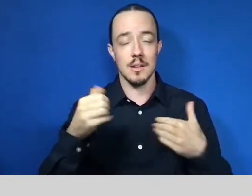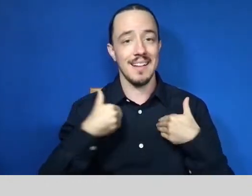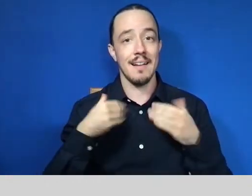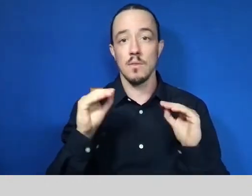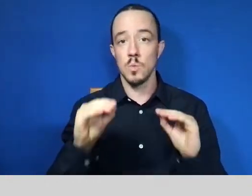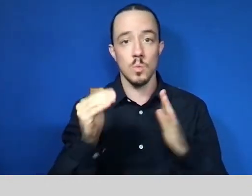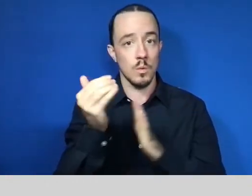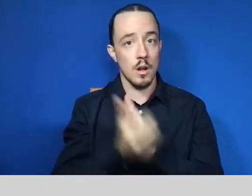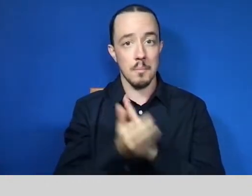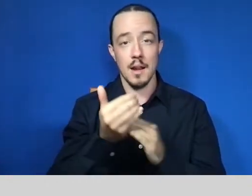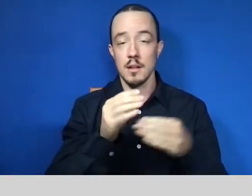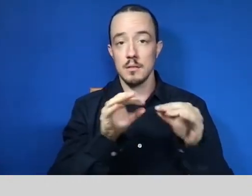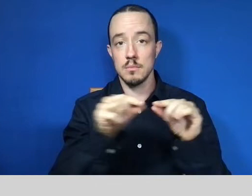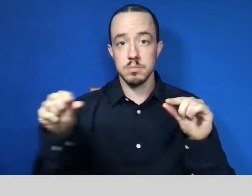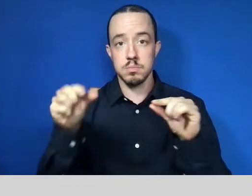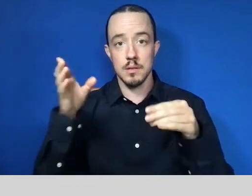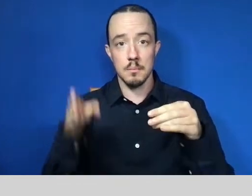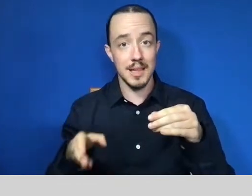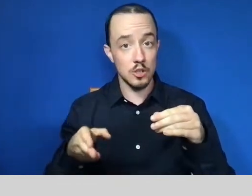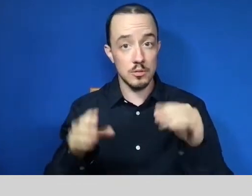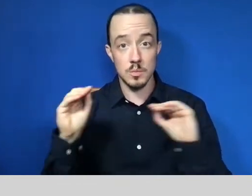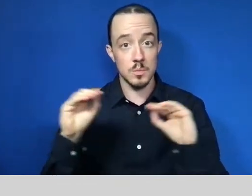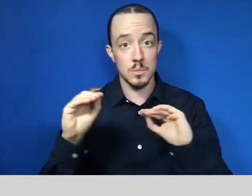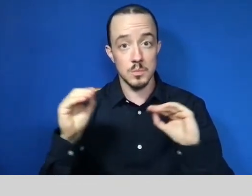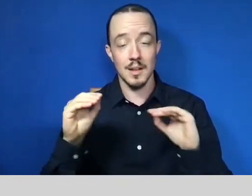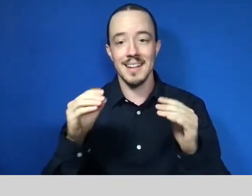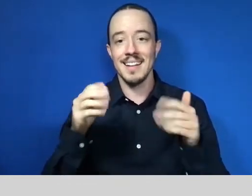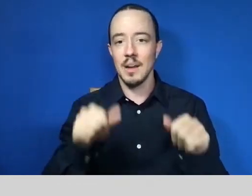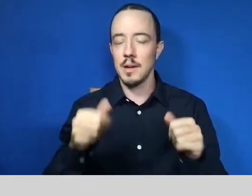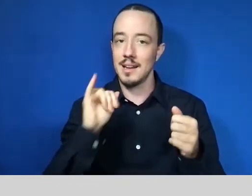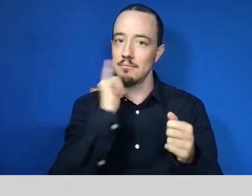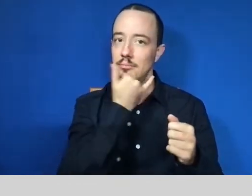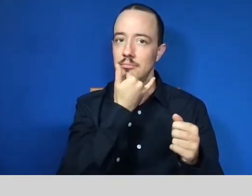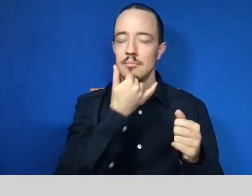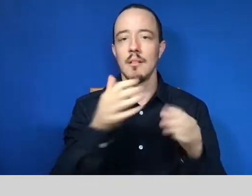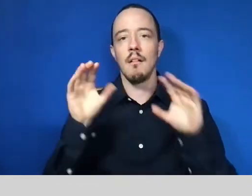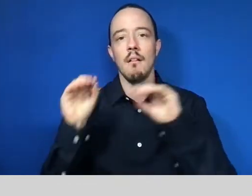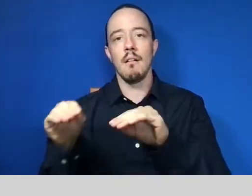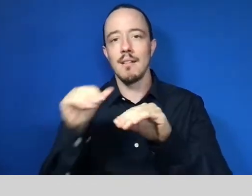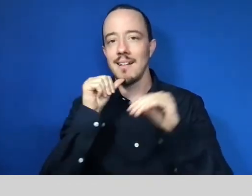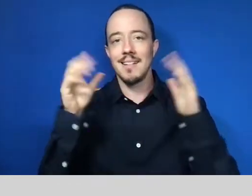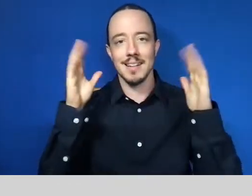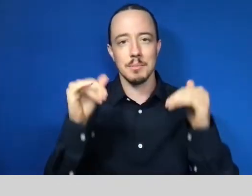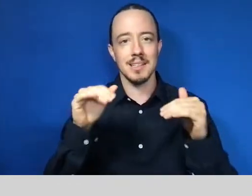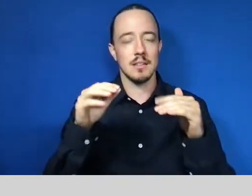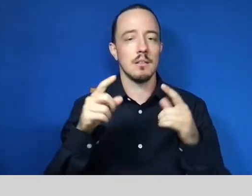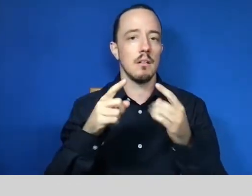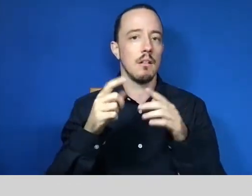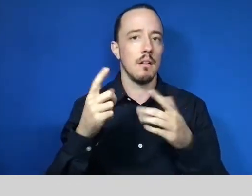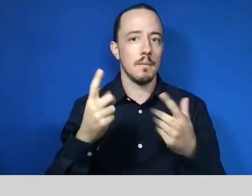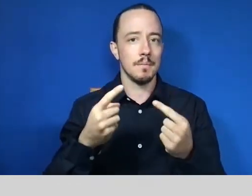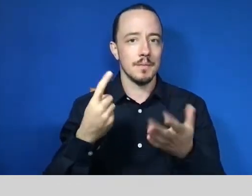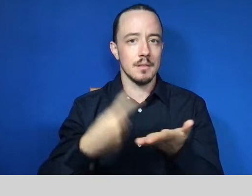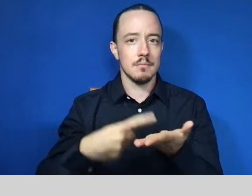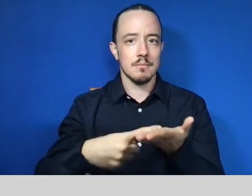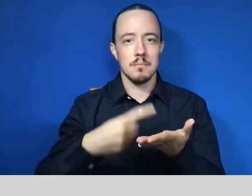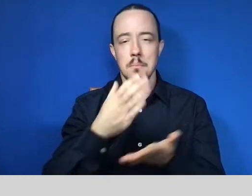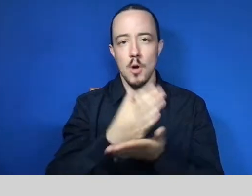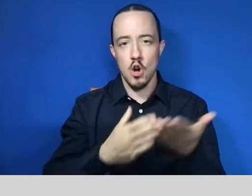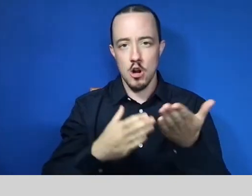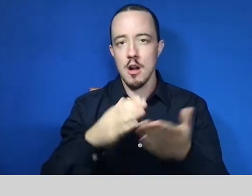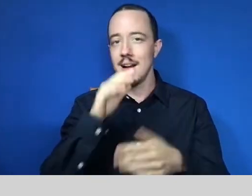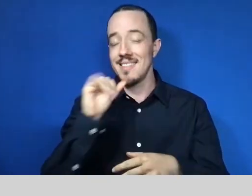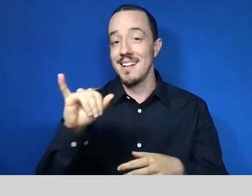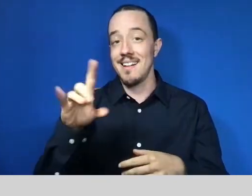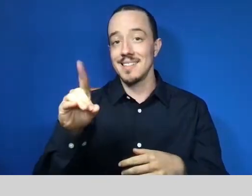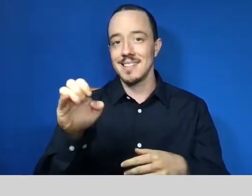no auto-completion, and we can accidentally pass an unexpected argument and IDE wouldn't say a thing. So we would